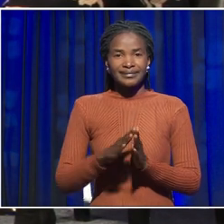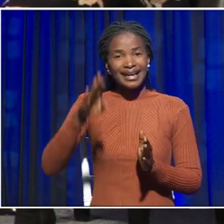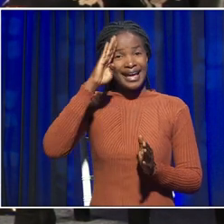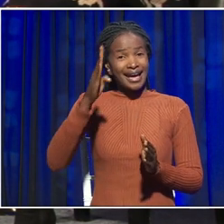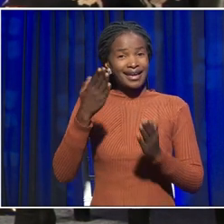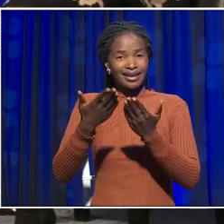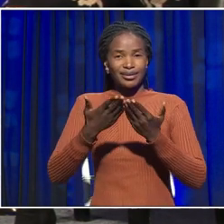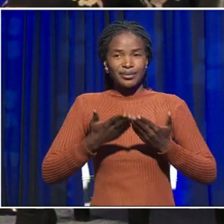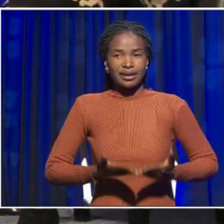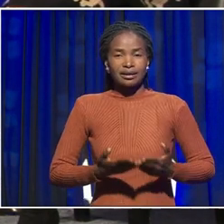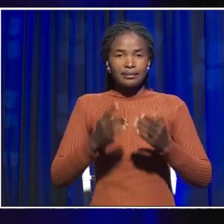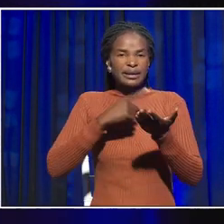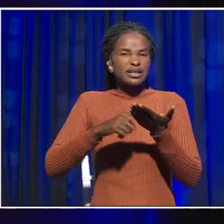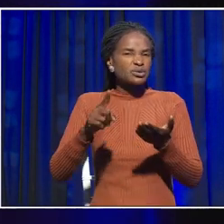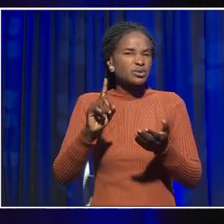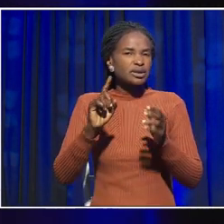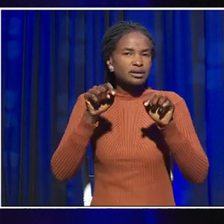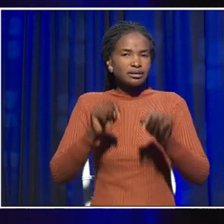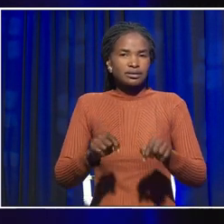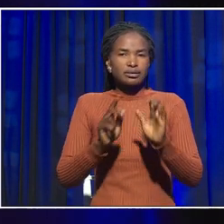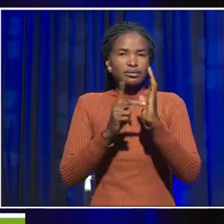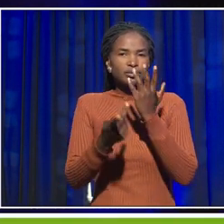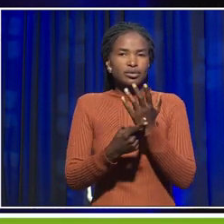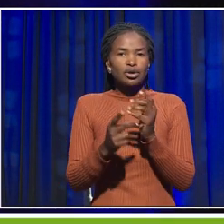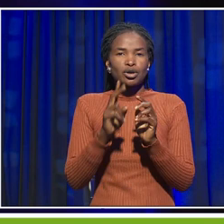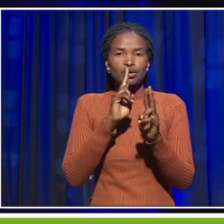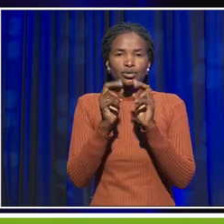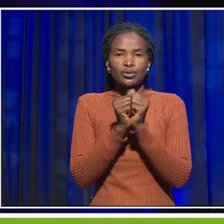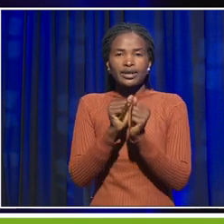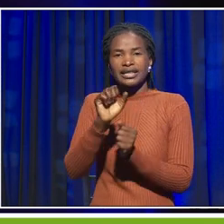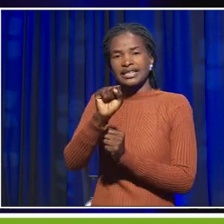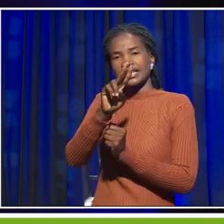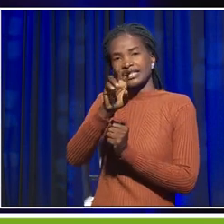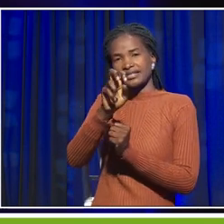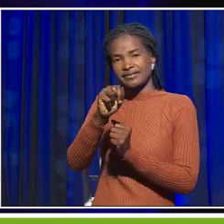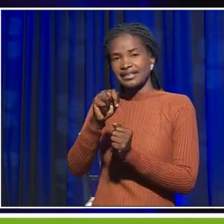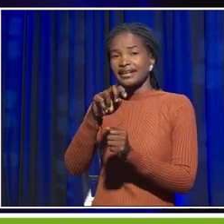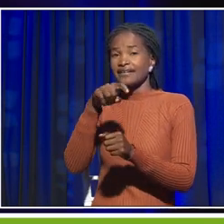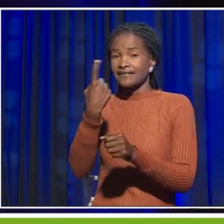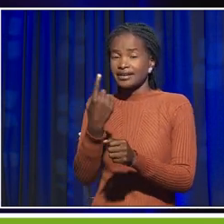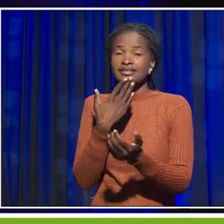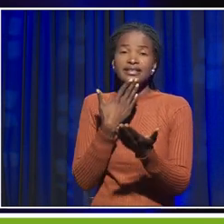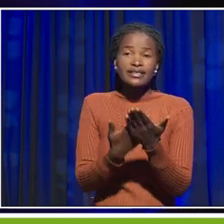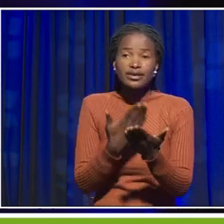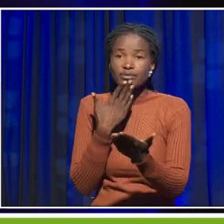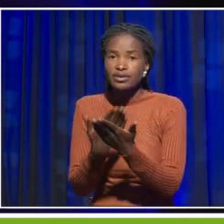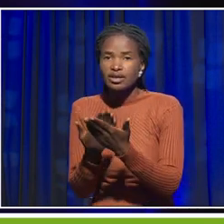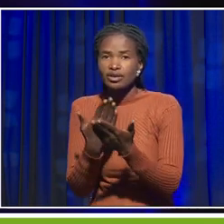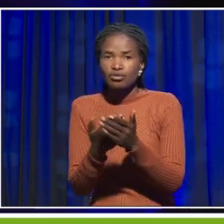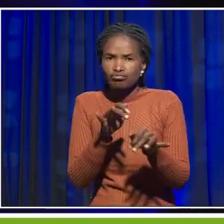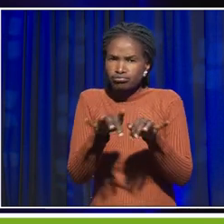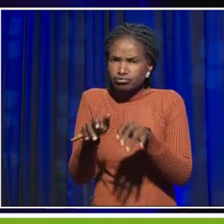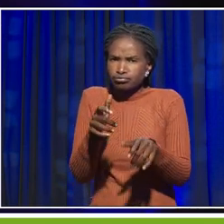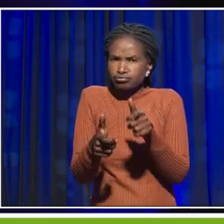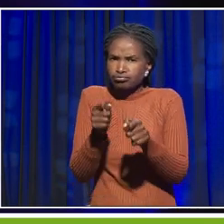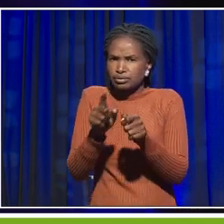Hello and welcome to this week's edition of Talk to Sven. Firstly, allow me to thank you for all the comments you've made